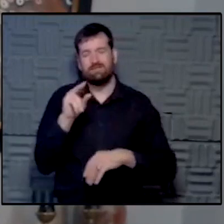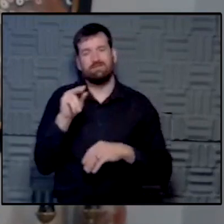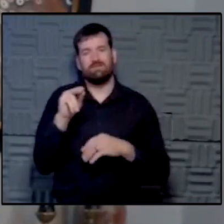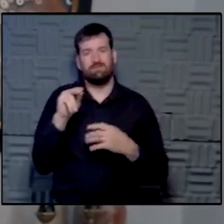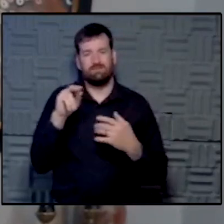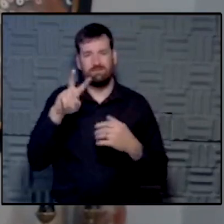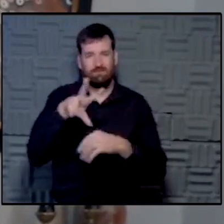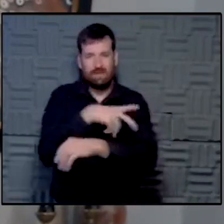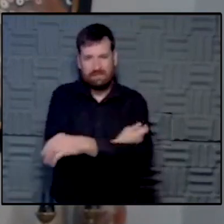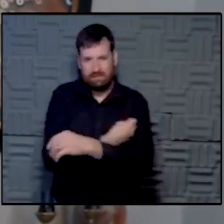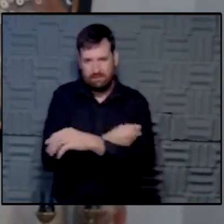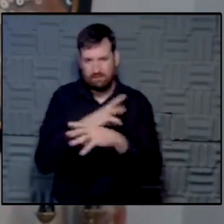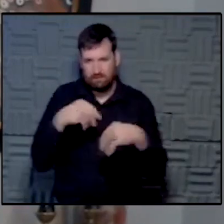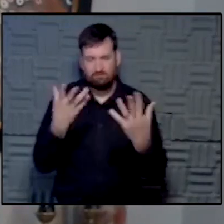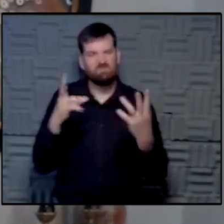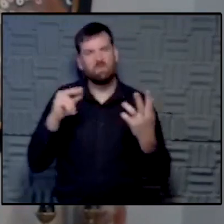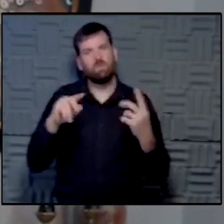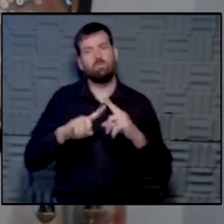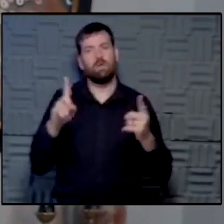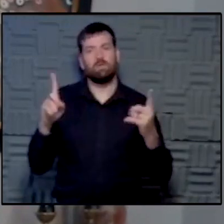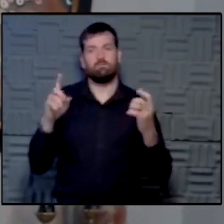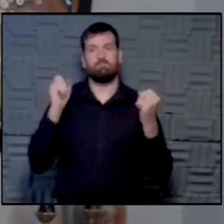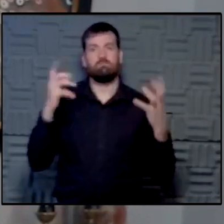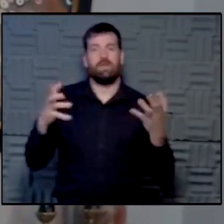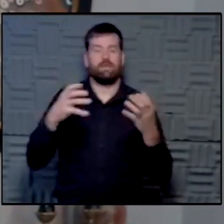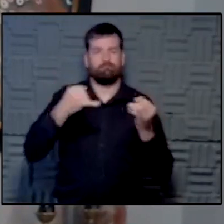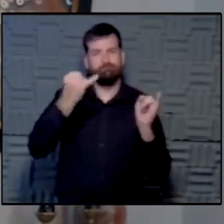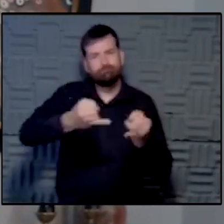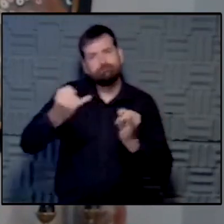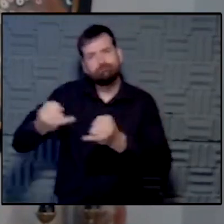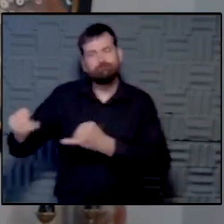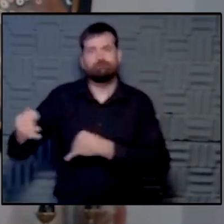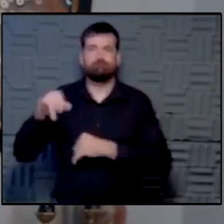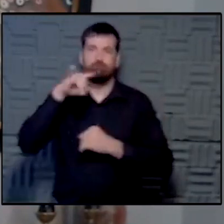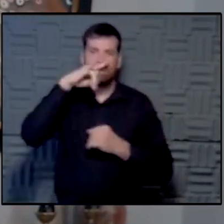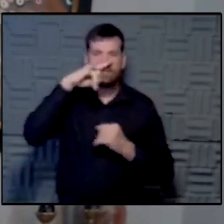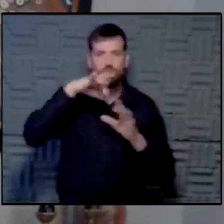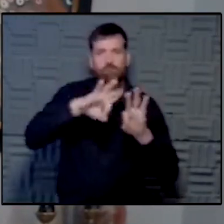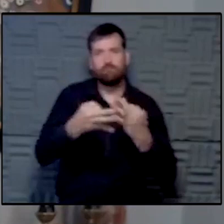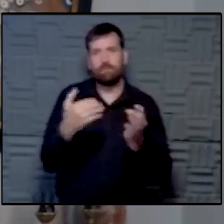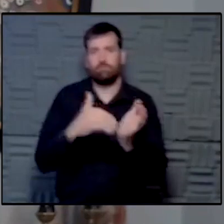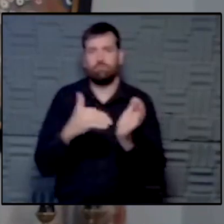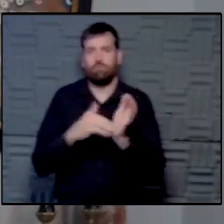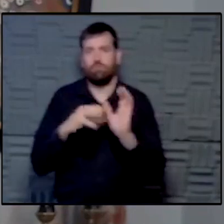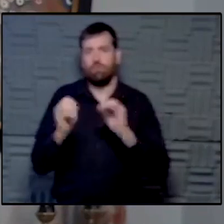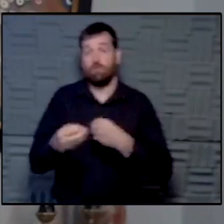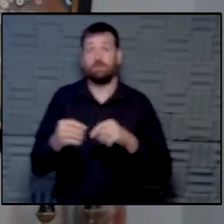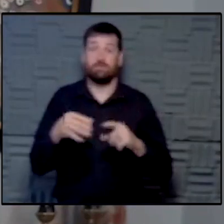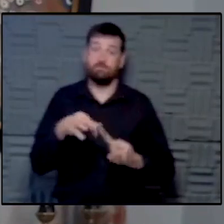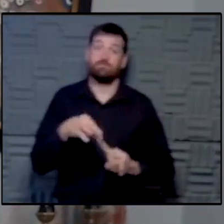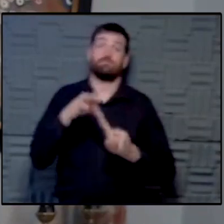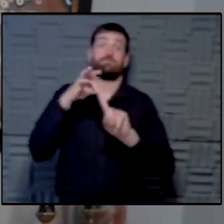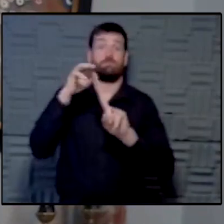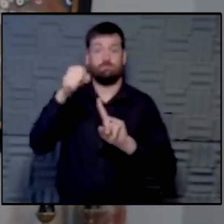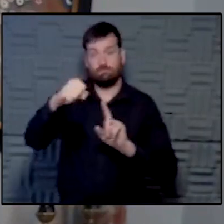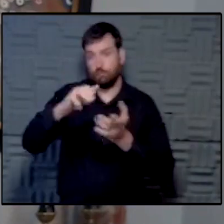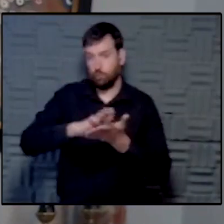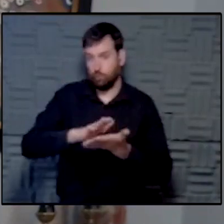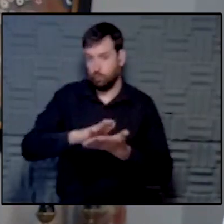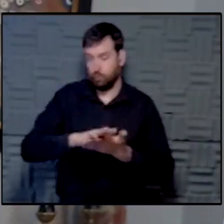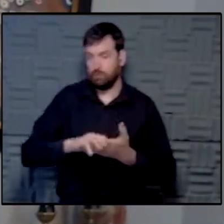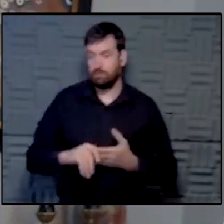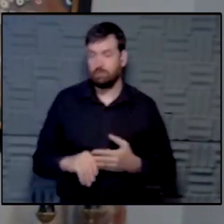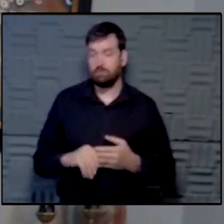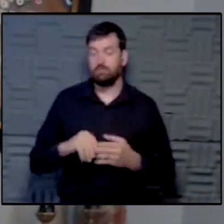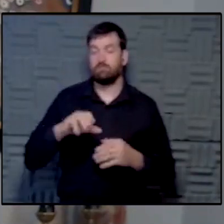immunization campaign, but it's a lot more in pediatrician, family physicians' offices, and certainly in schools. There's whole